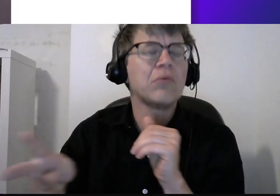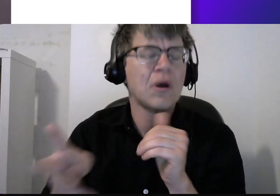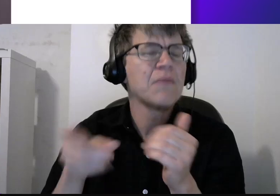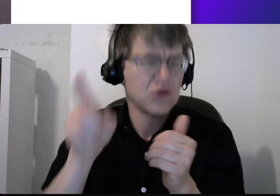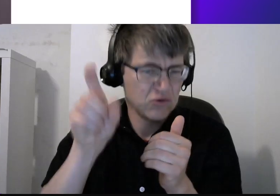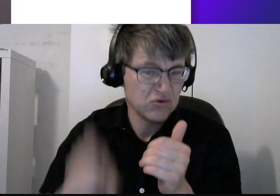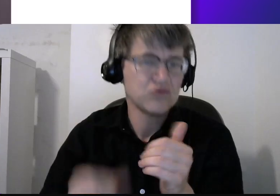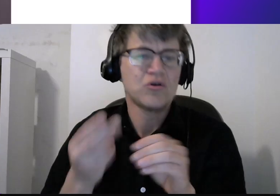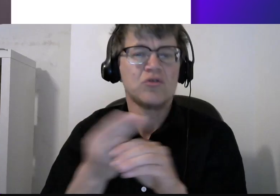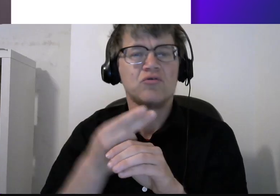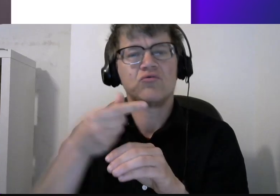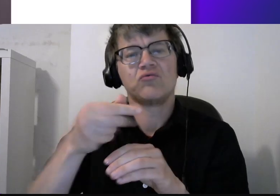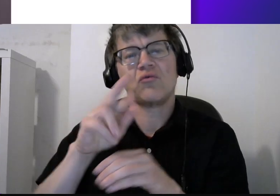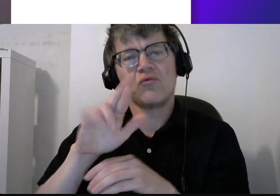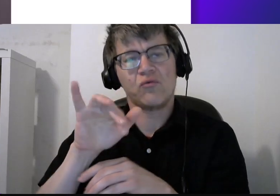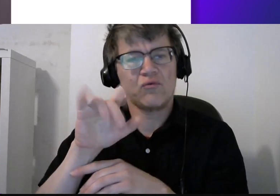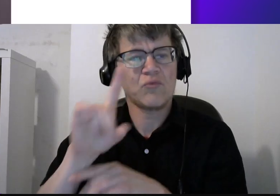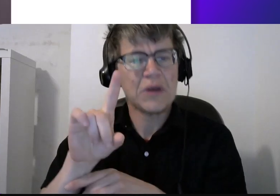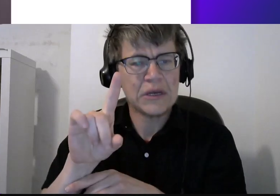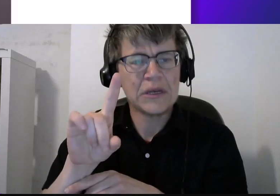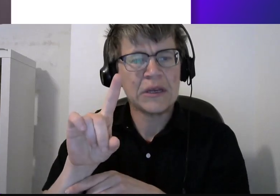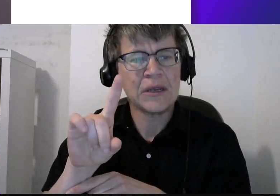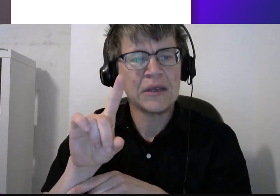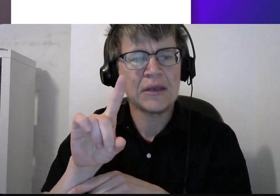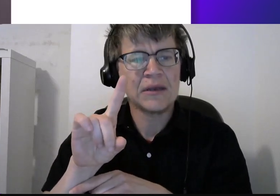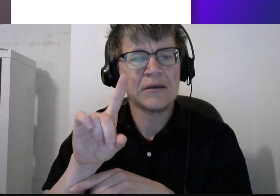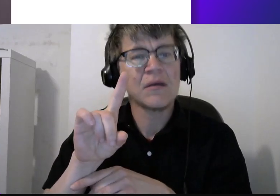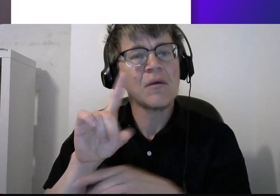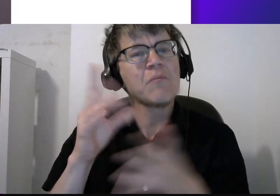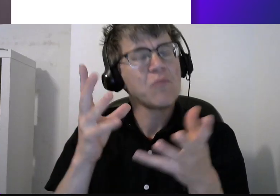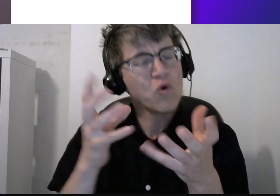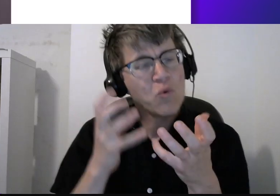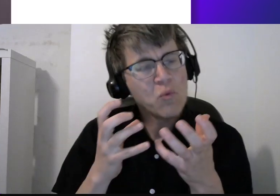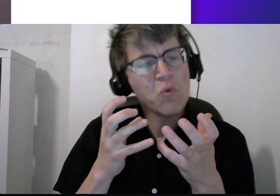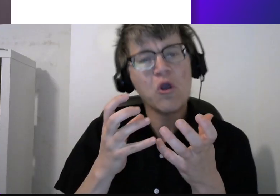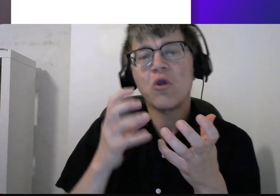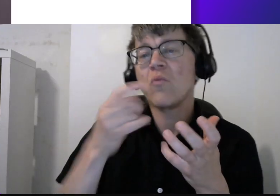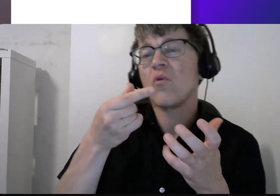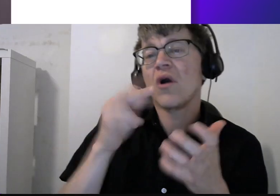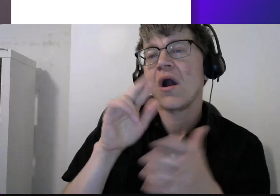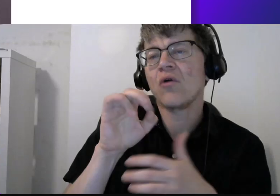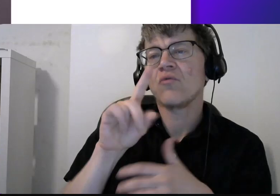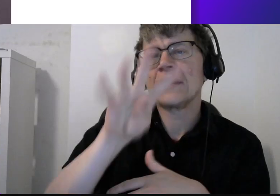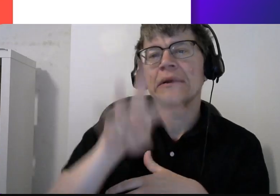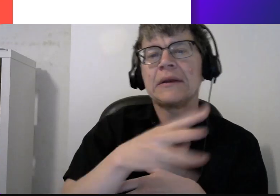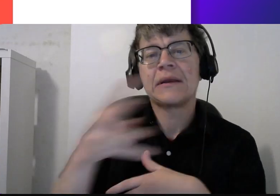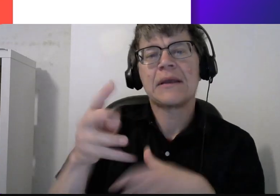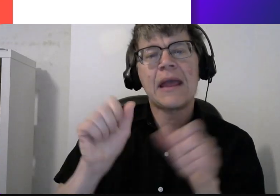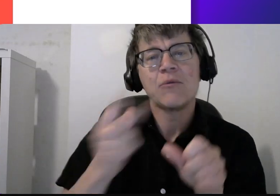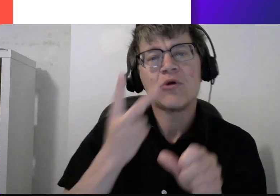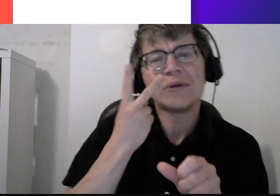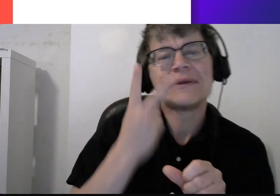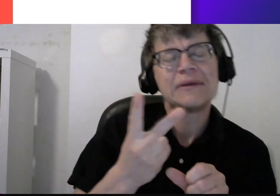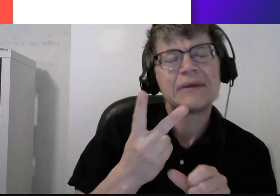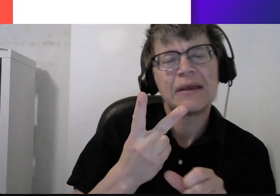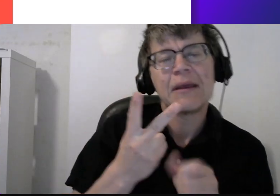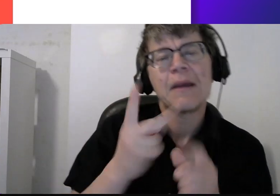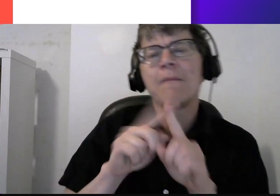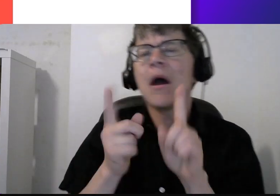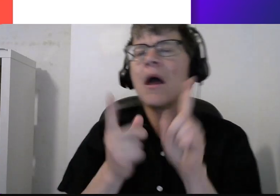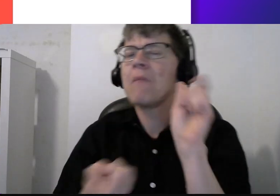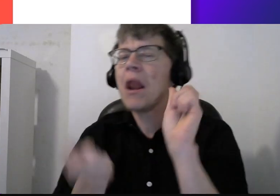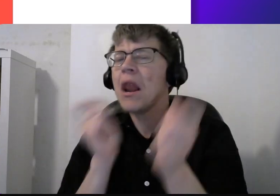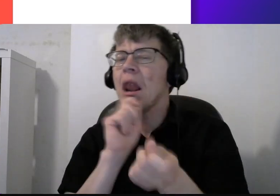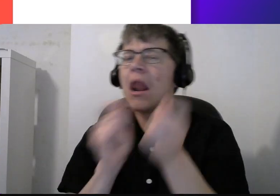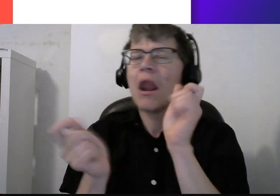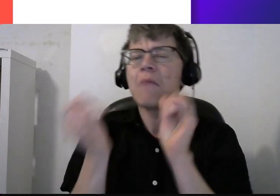letter forms and really structuring that grid in a way that it's still legible, but how do you explore it? Or how do you play with the